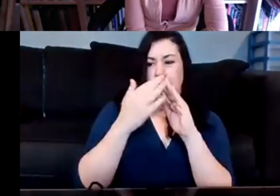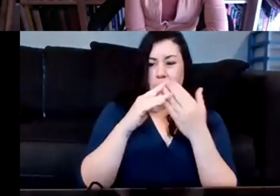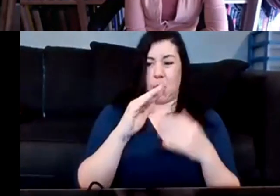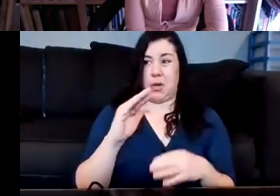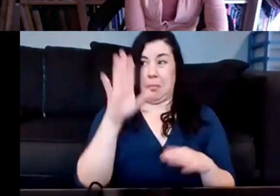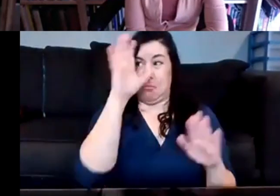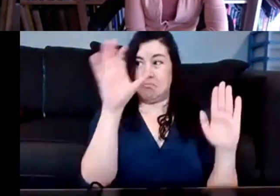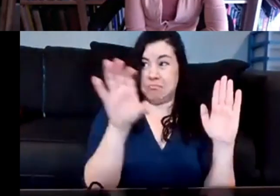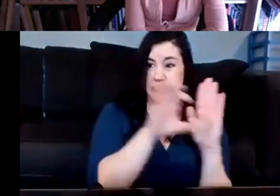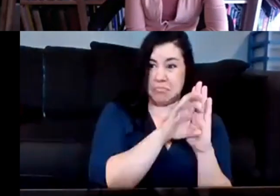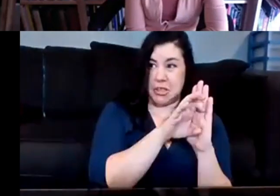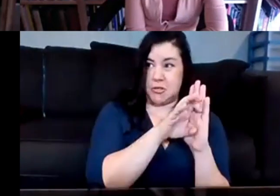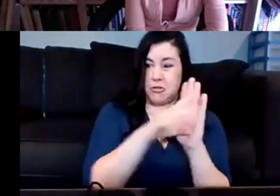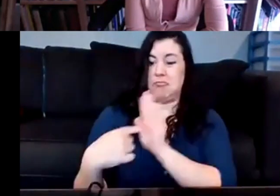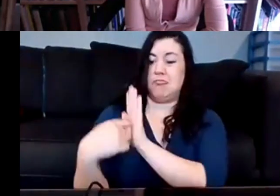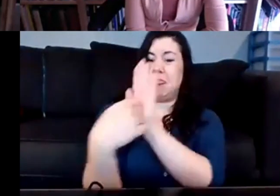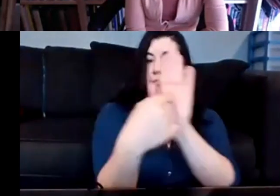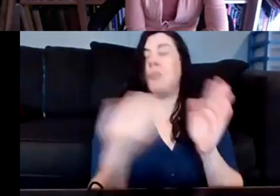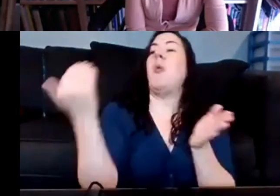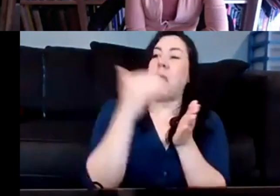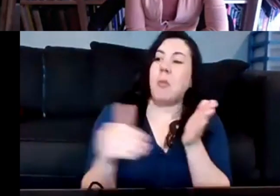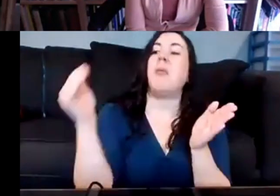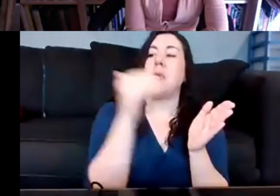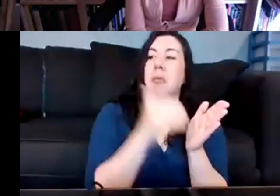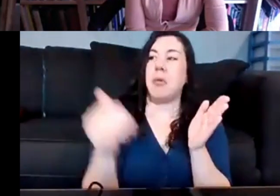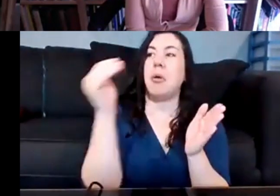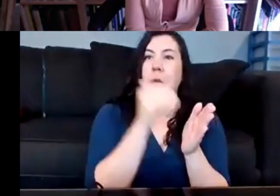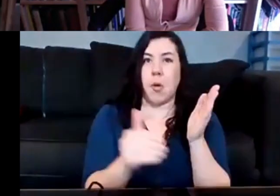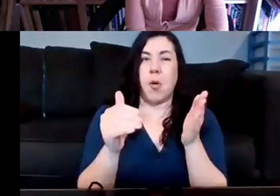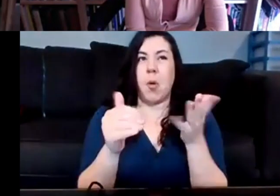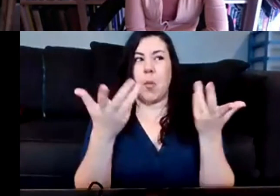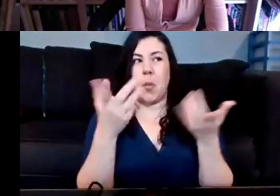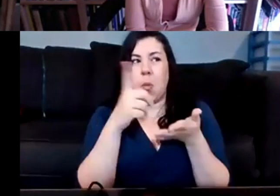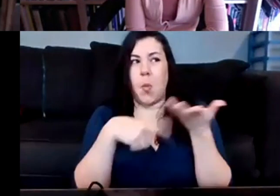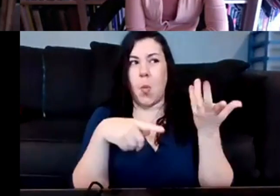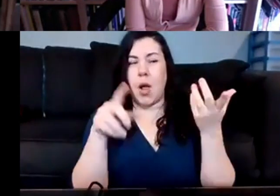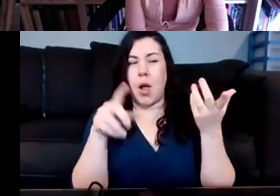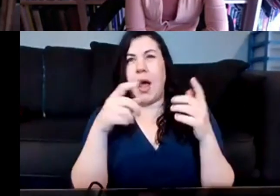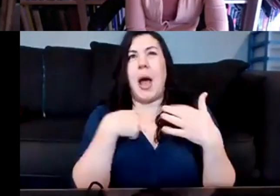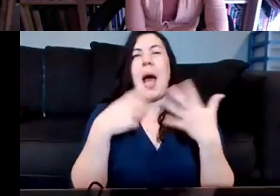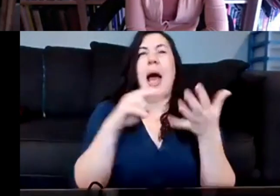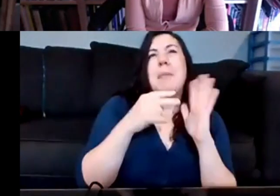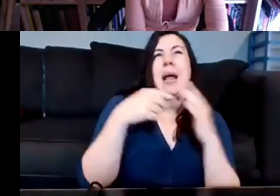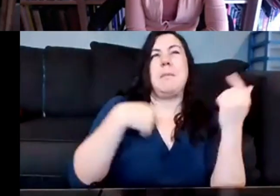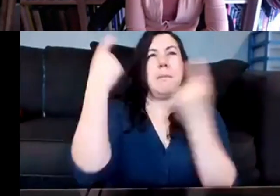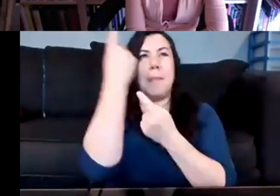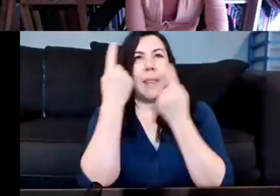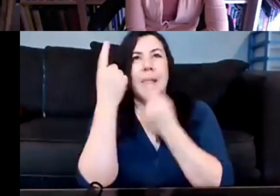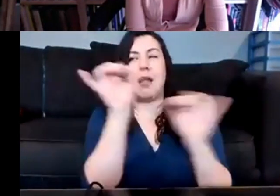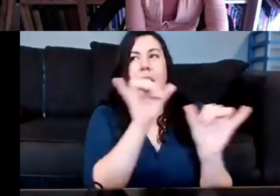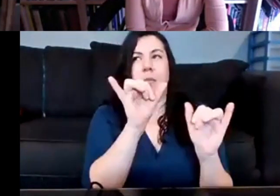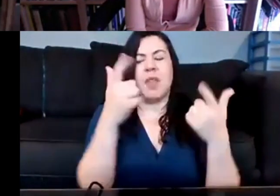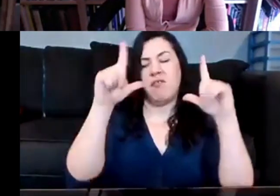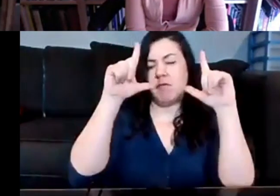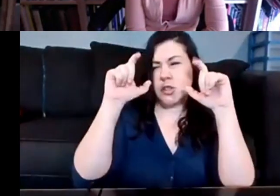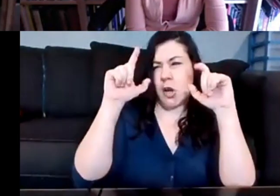imagery as well, and what it can do. But I'm thinking very much about photography